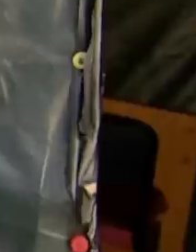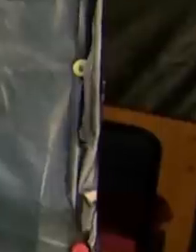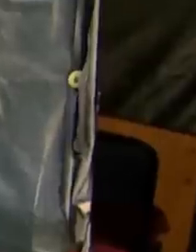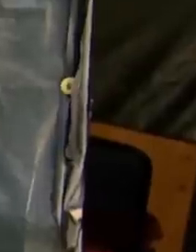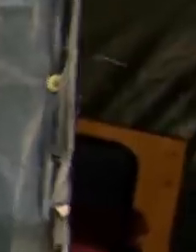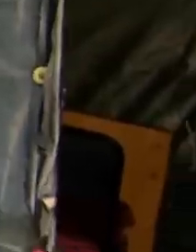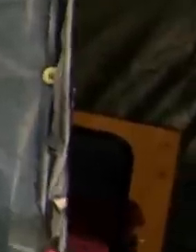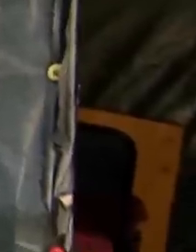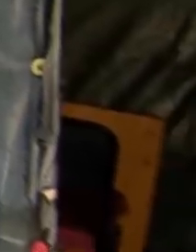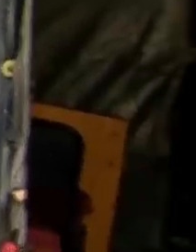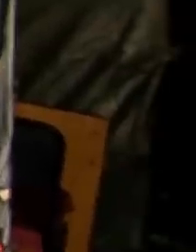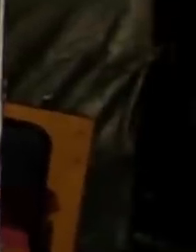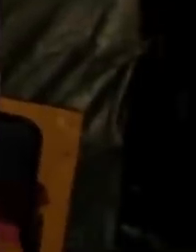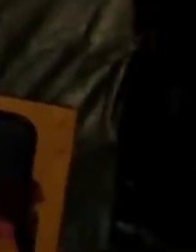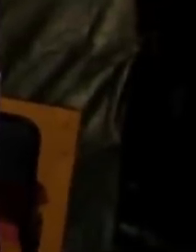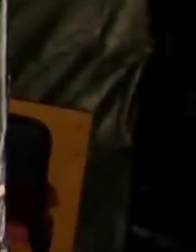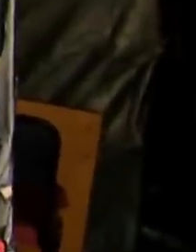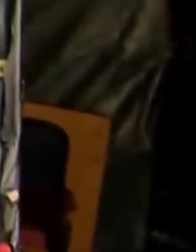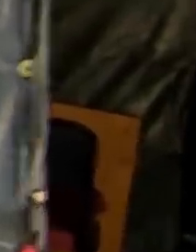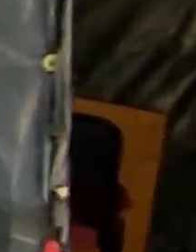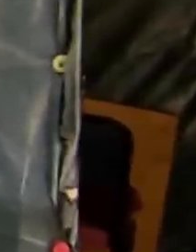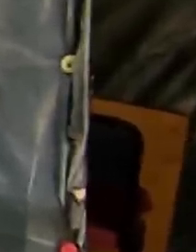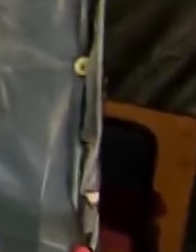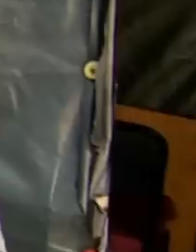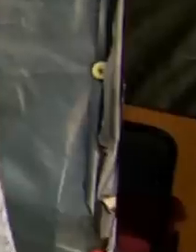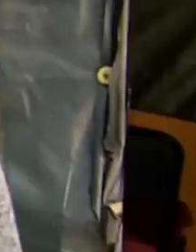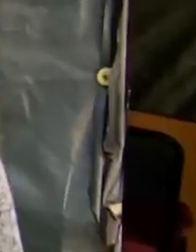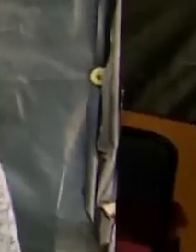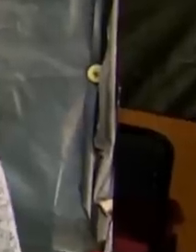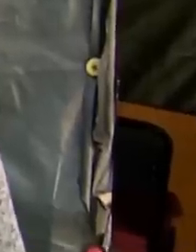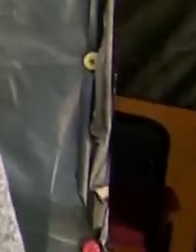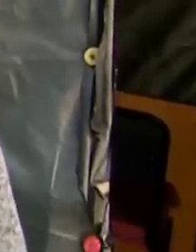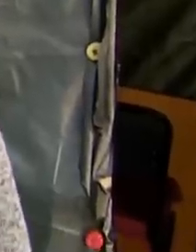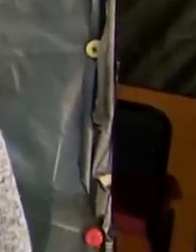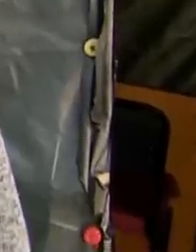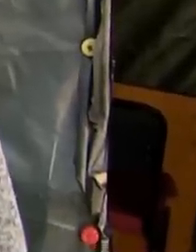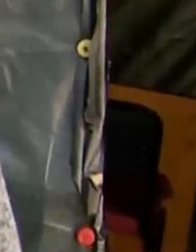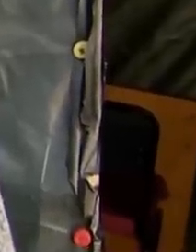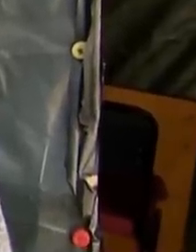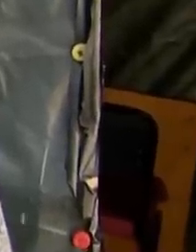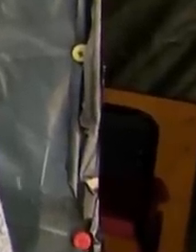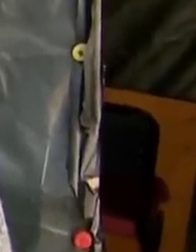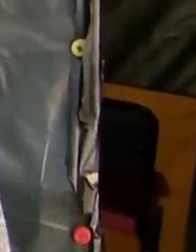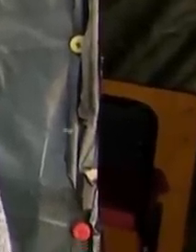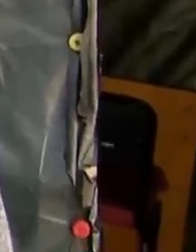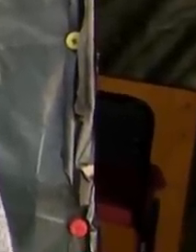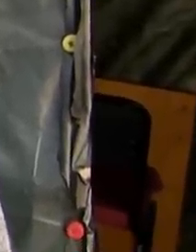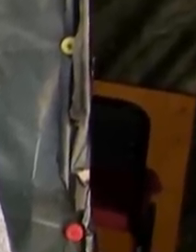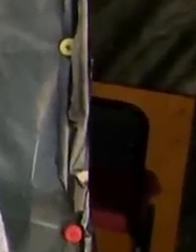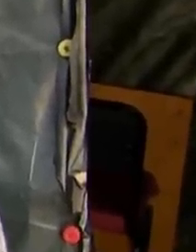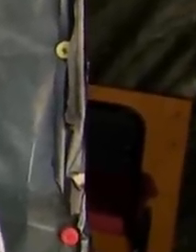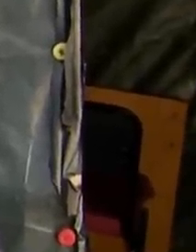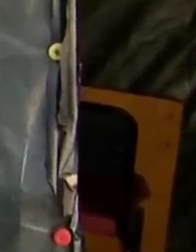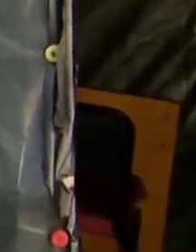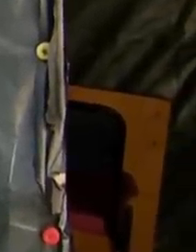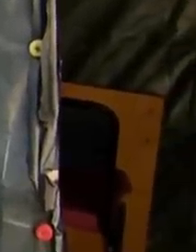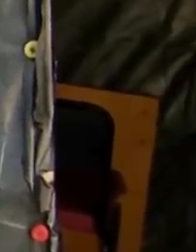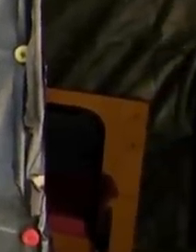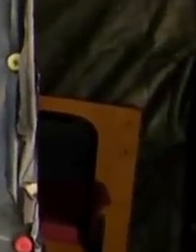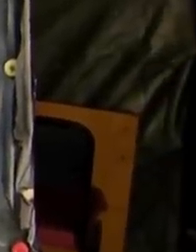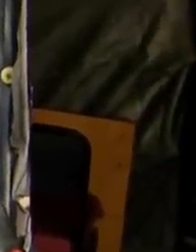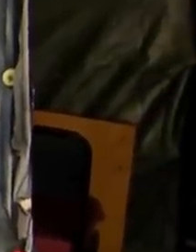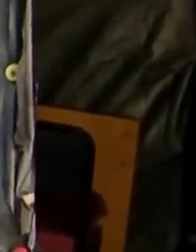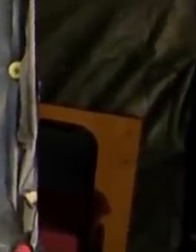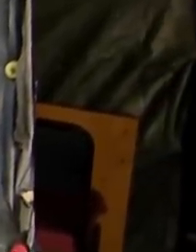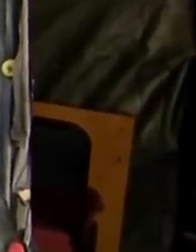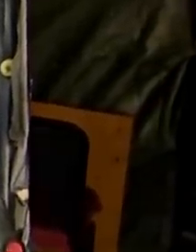7. So once the papers were taken away from me, I had nothing. I can't do anything. I don't know. Back home, I don't know.